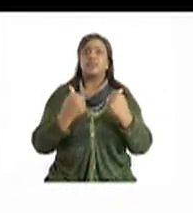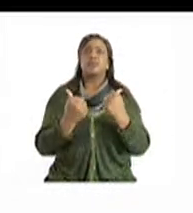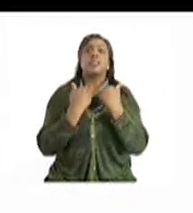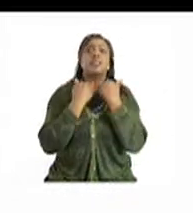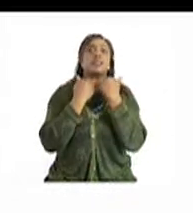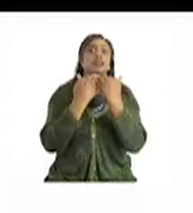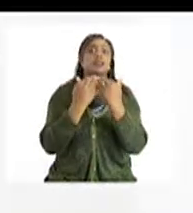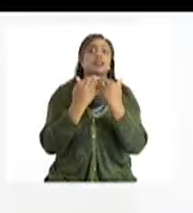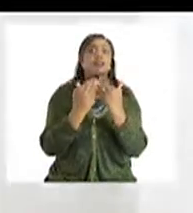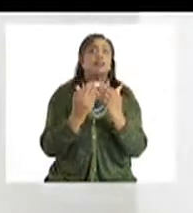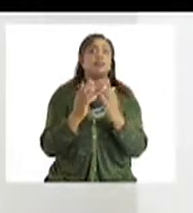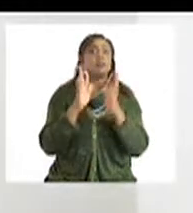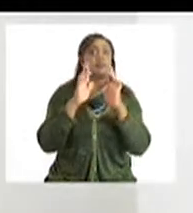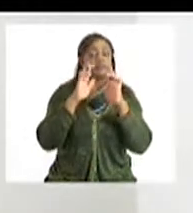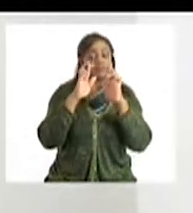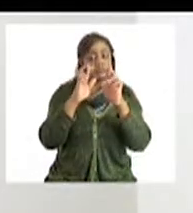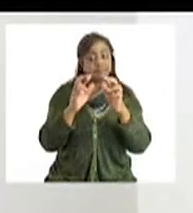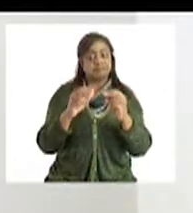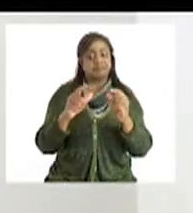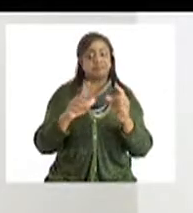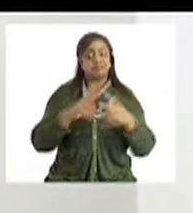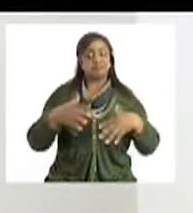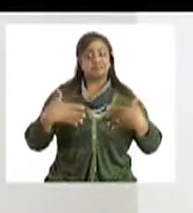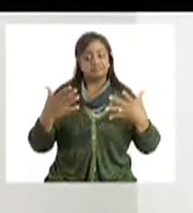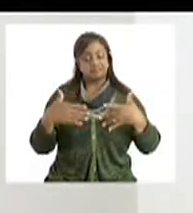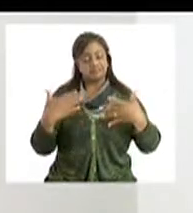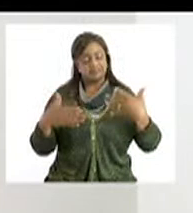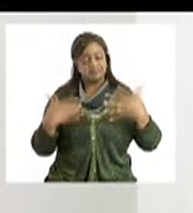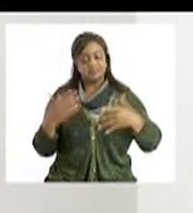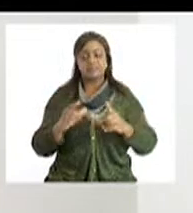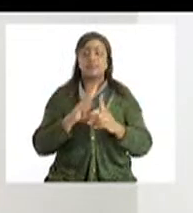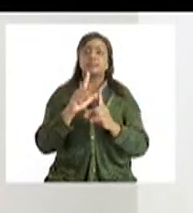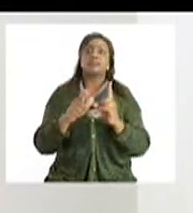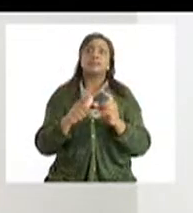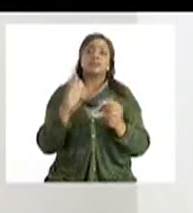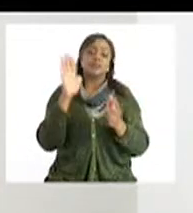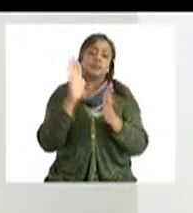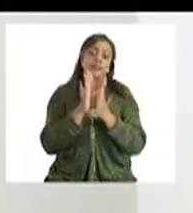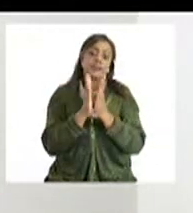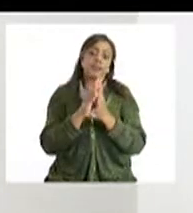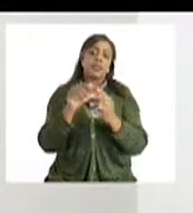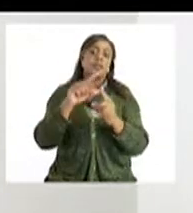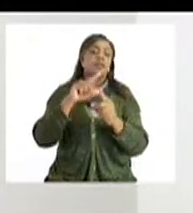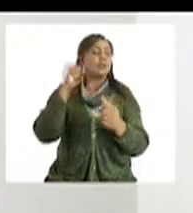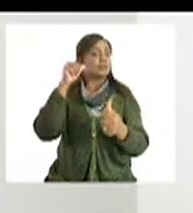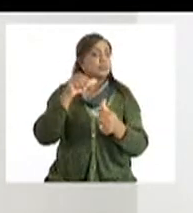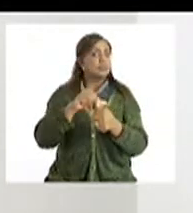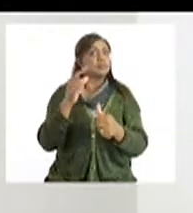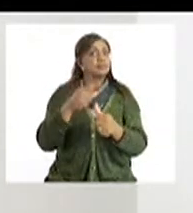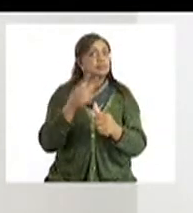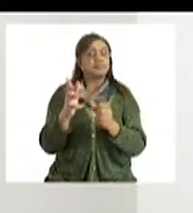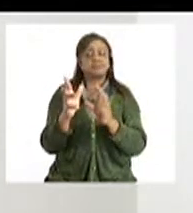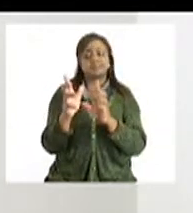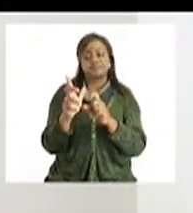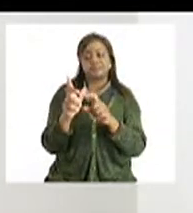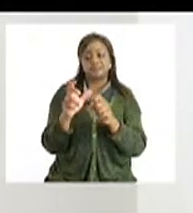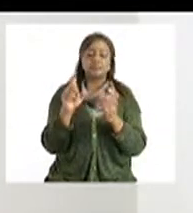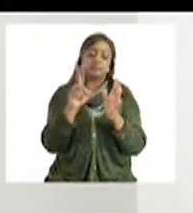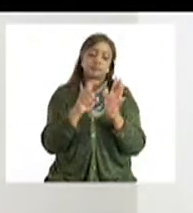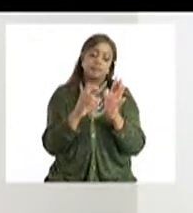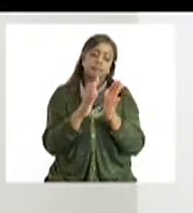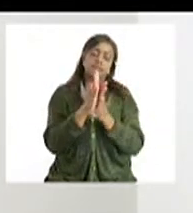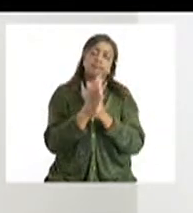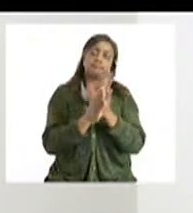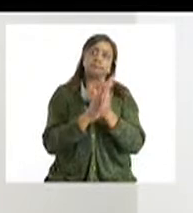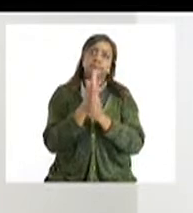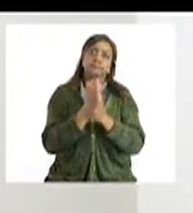hope you have enjoyed this lesson. And please remember to sanitize your hands and always put on